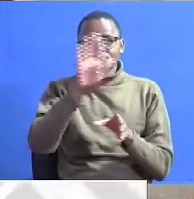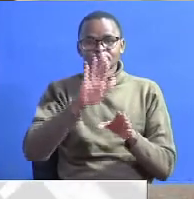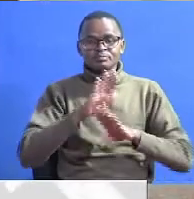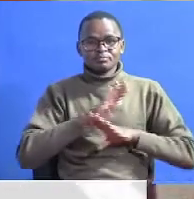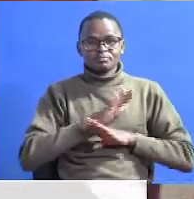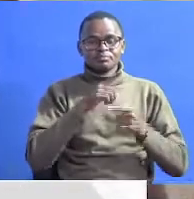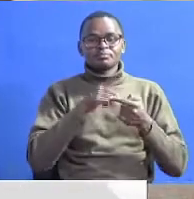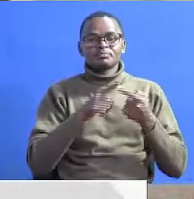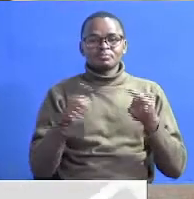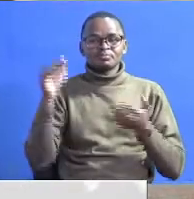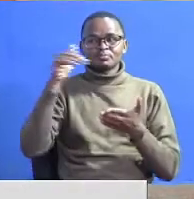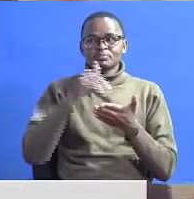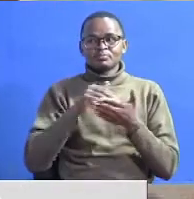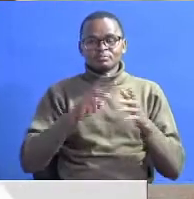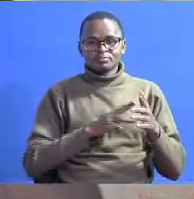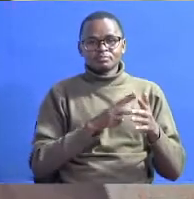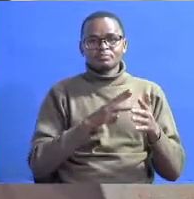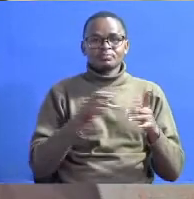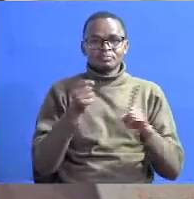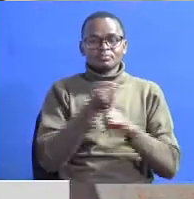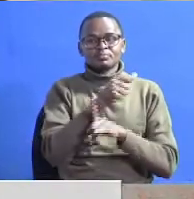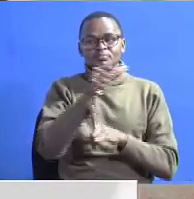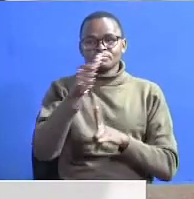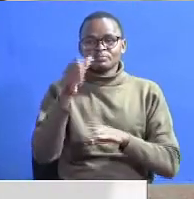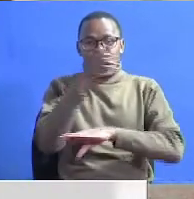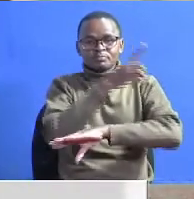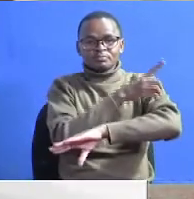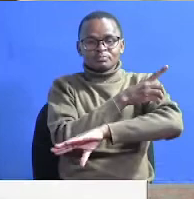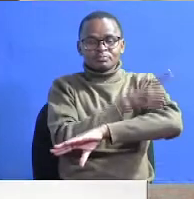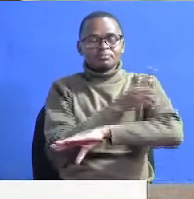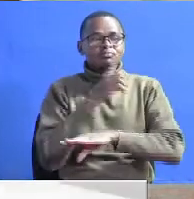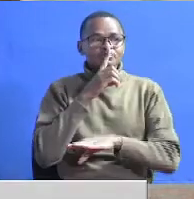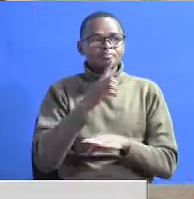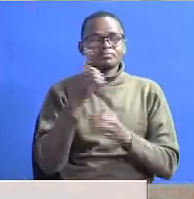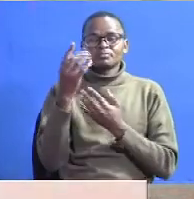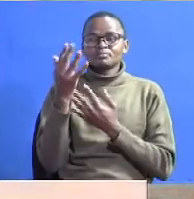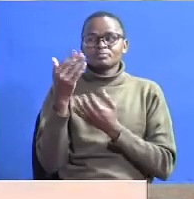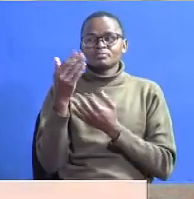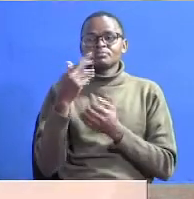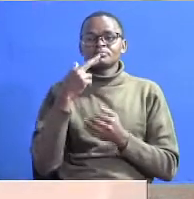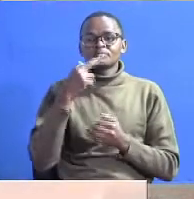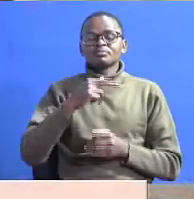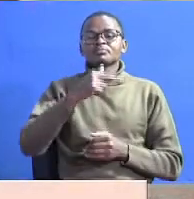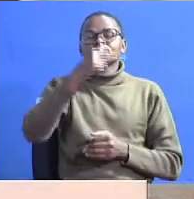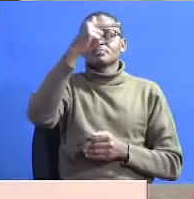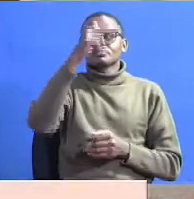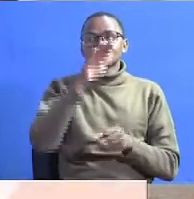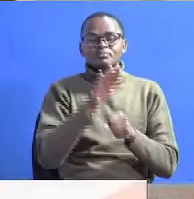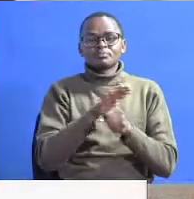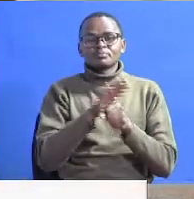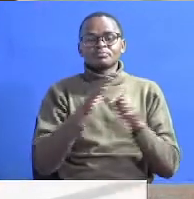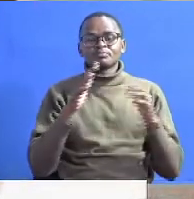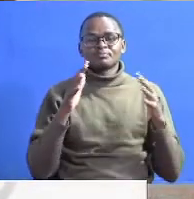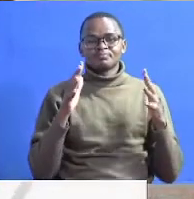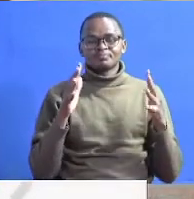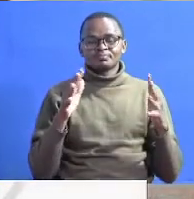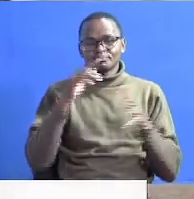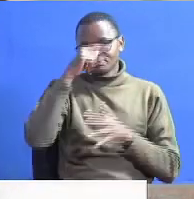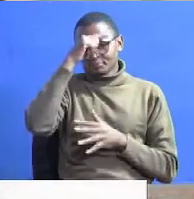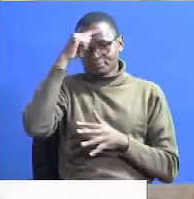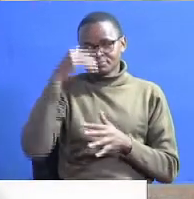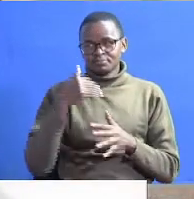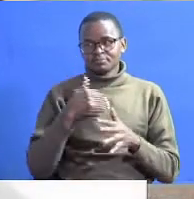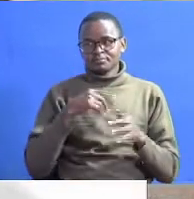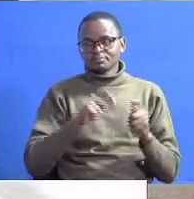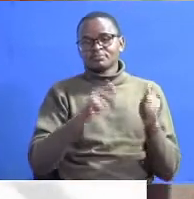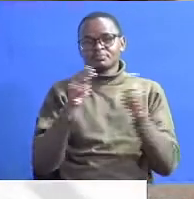enough, but again, we live to fight for another day. Sure. Yes. So my expectations are high. They are too big. Okay. Because we have a ton